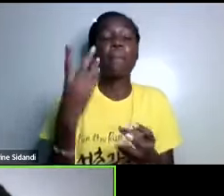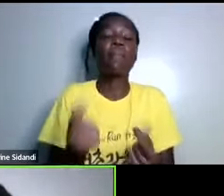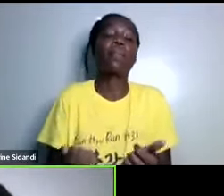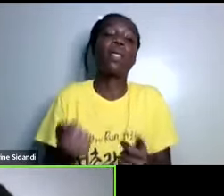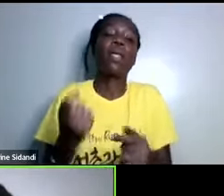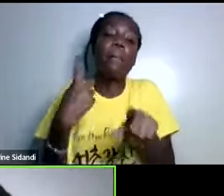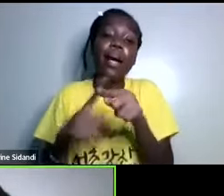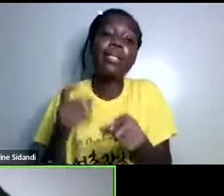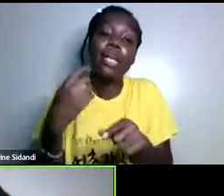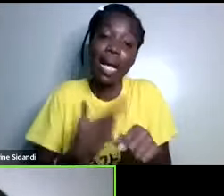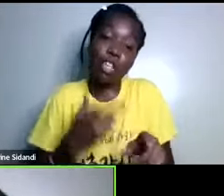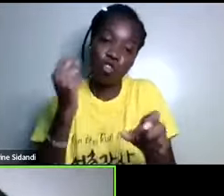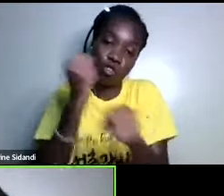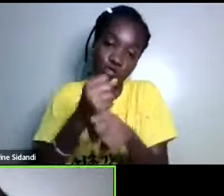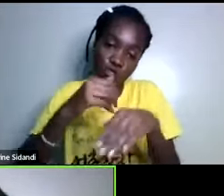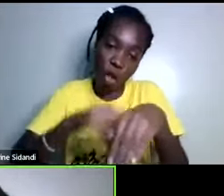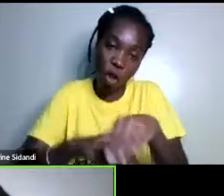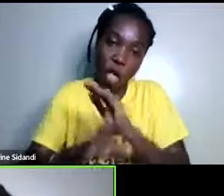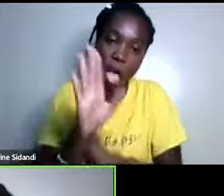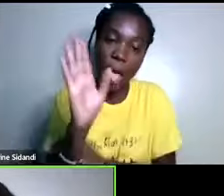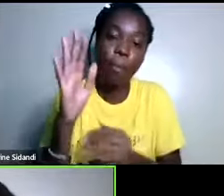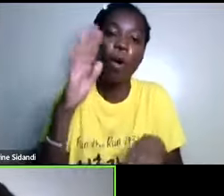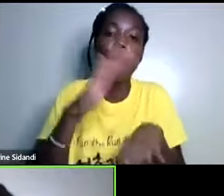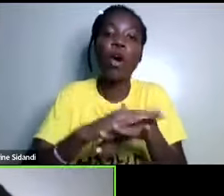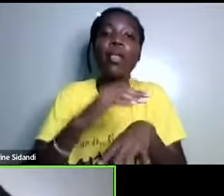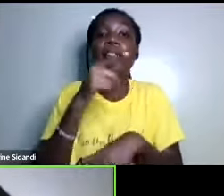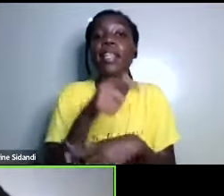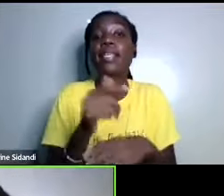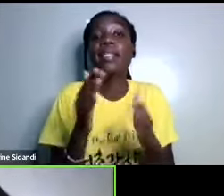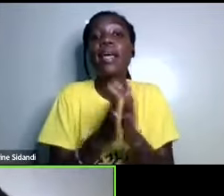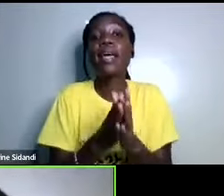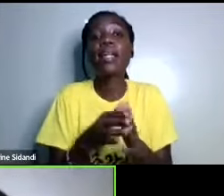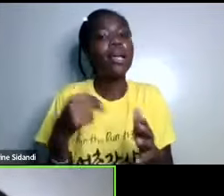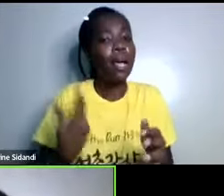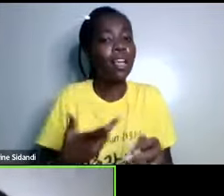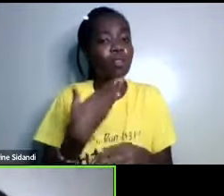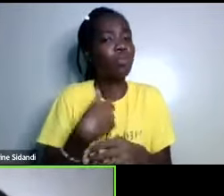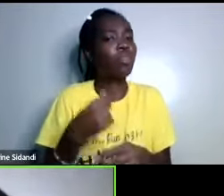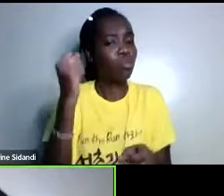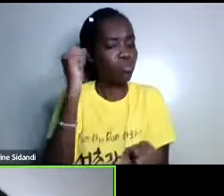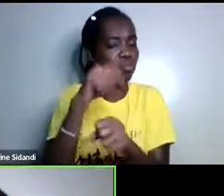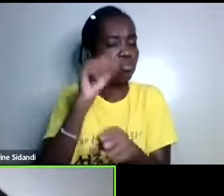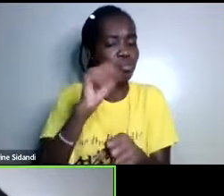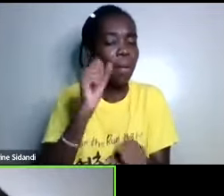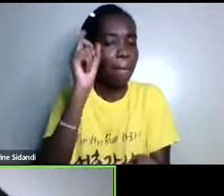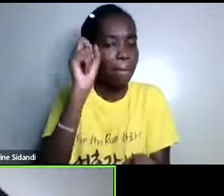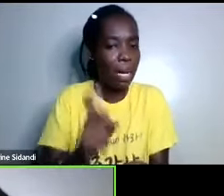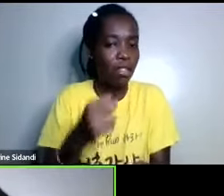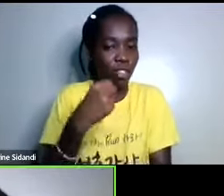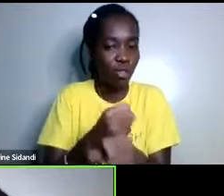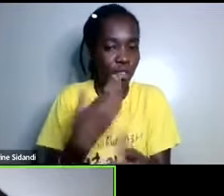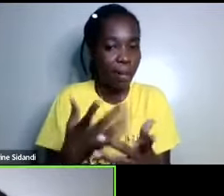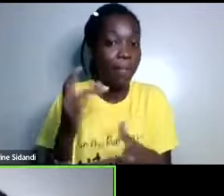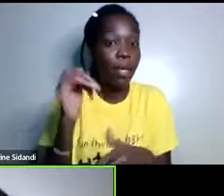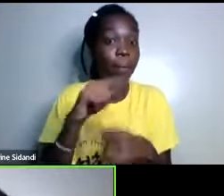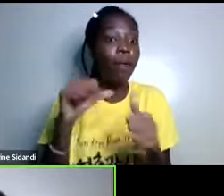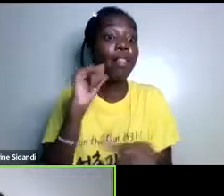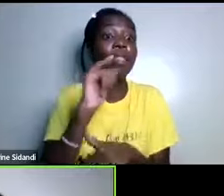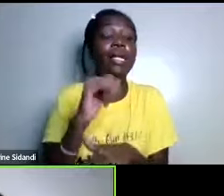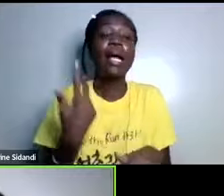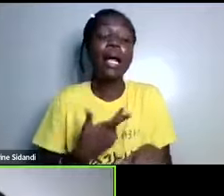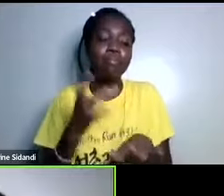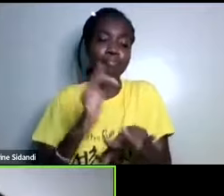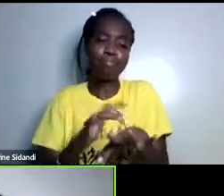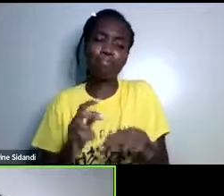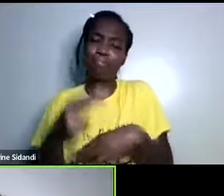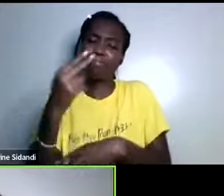call on this because I think we need to do a deep dive. Today was touching up and just trying to understand how it all works.